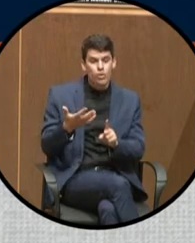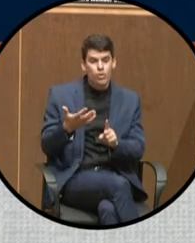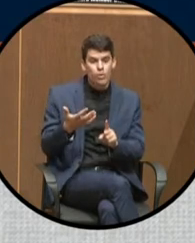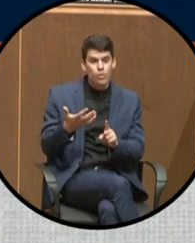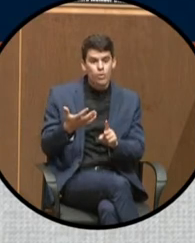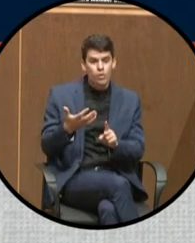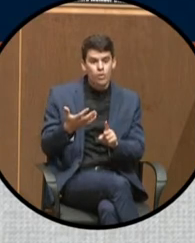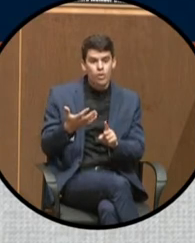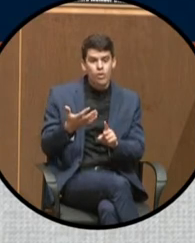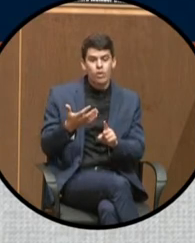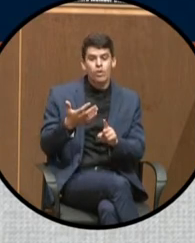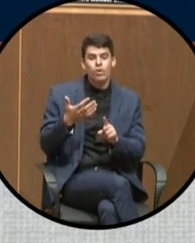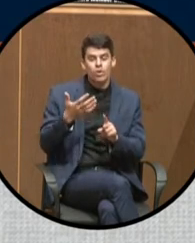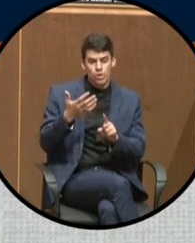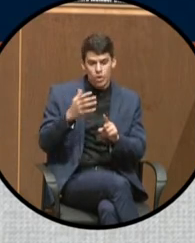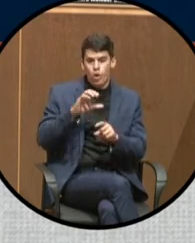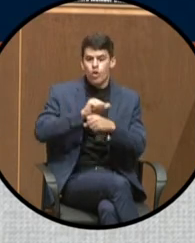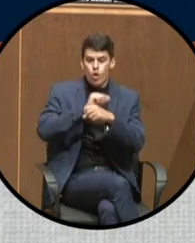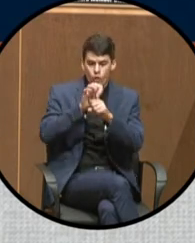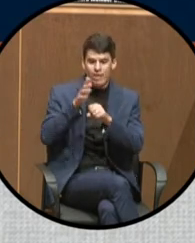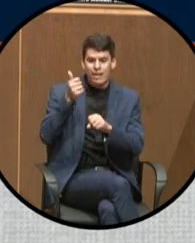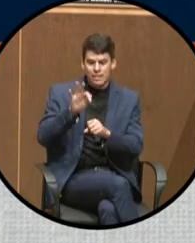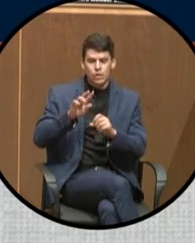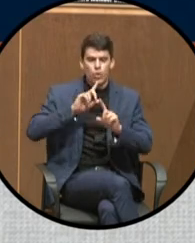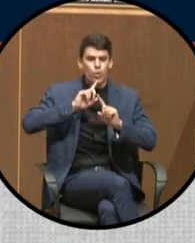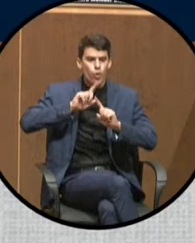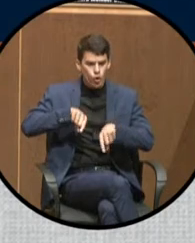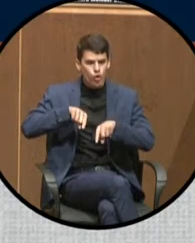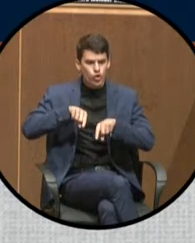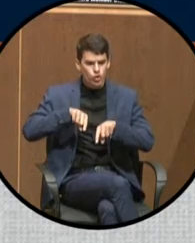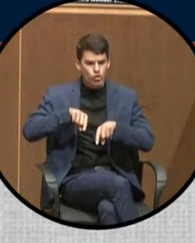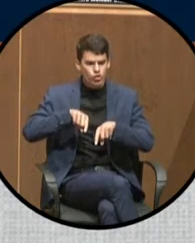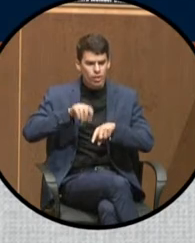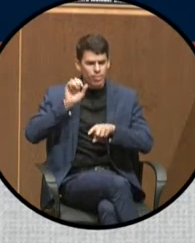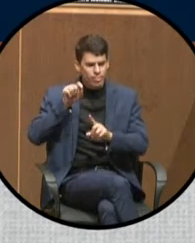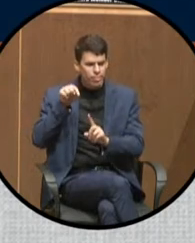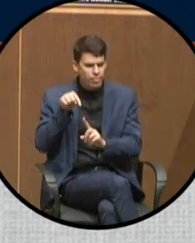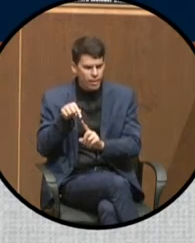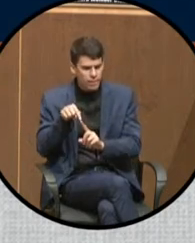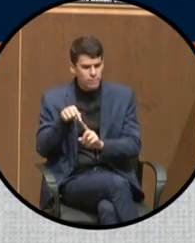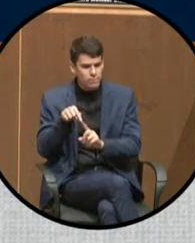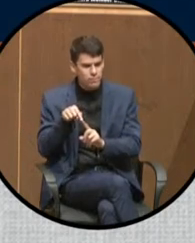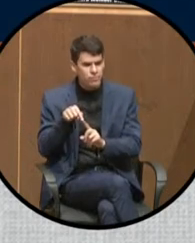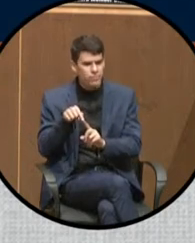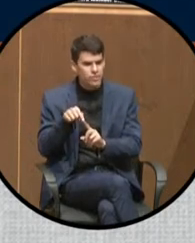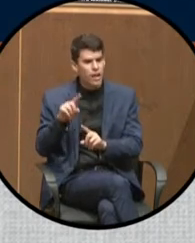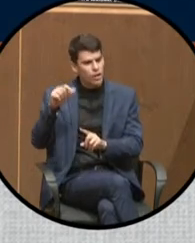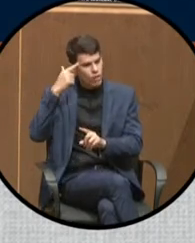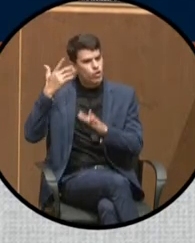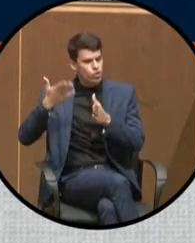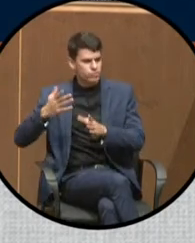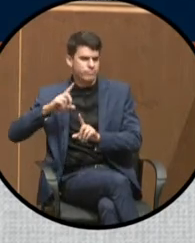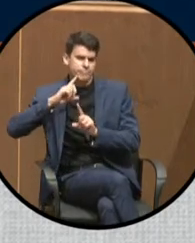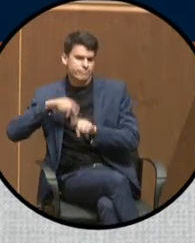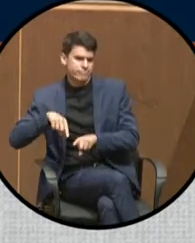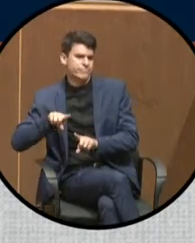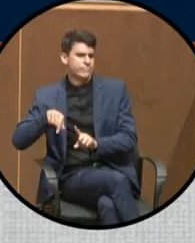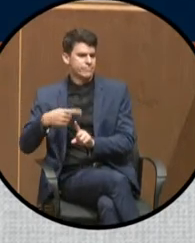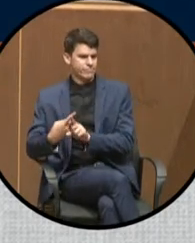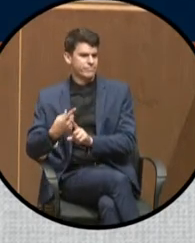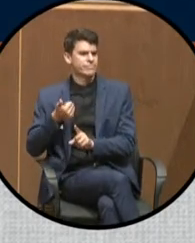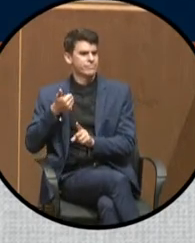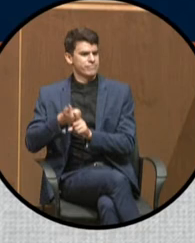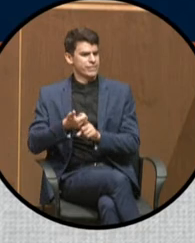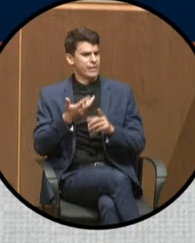COVID-19 orders and ordinances that are adopted through emergency enactment. That is exactly what this mask mandate is, or rather